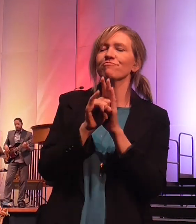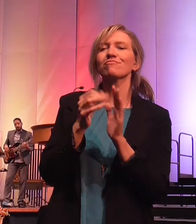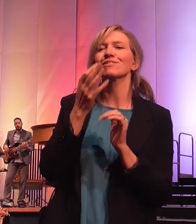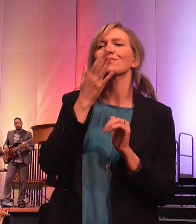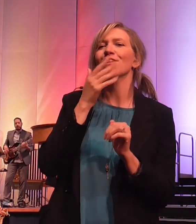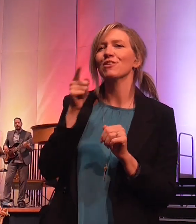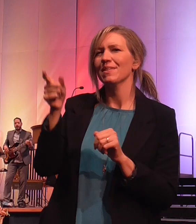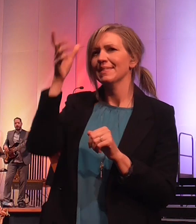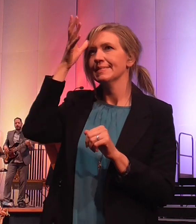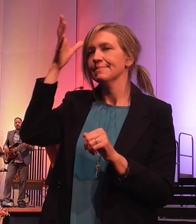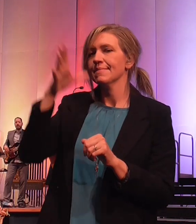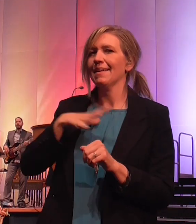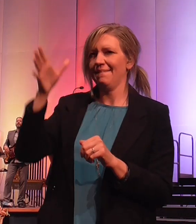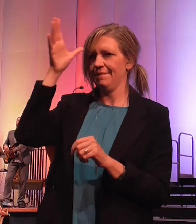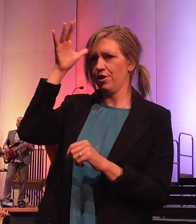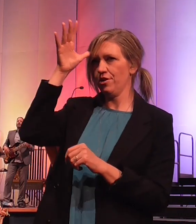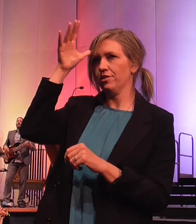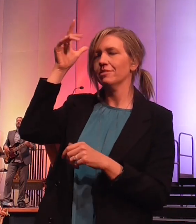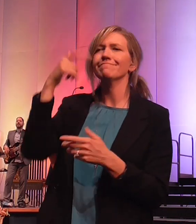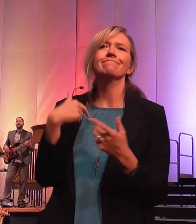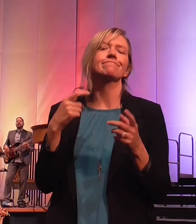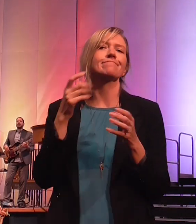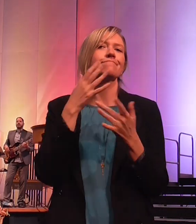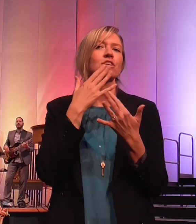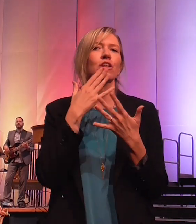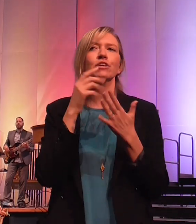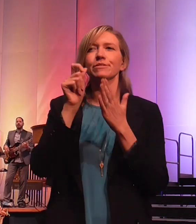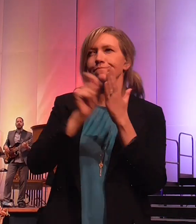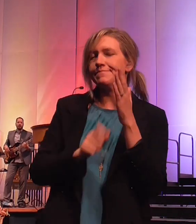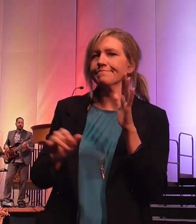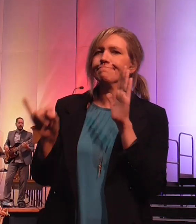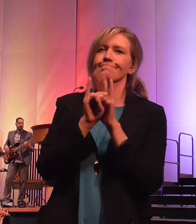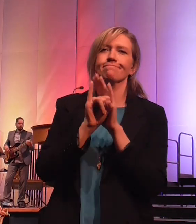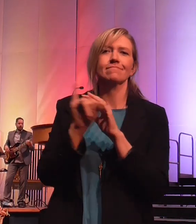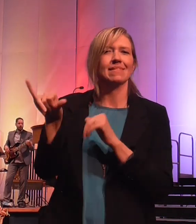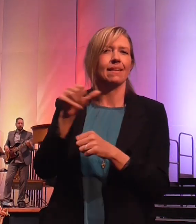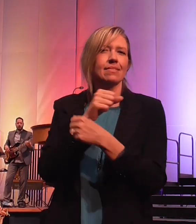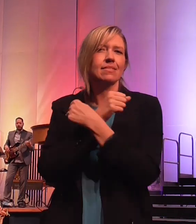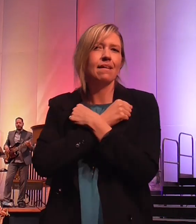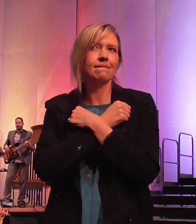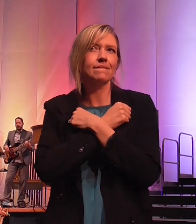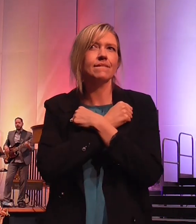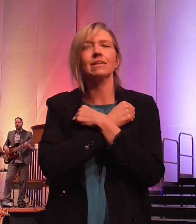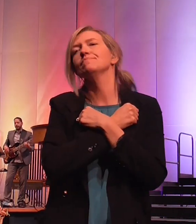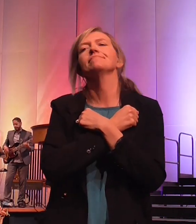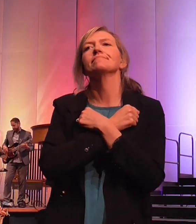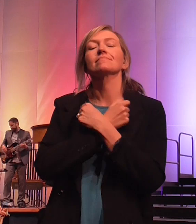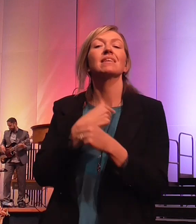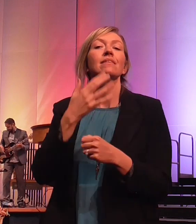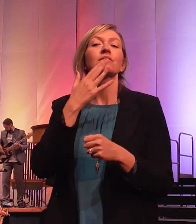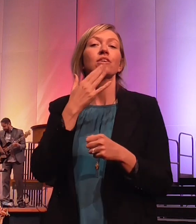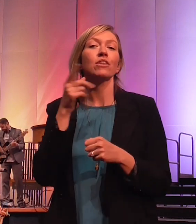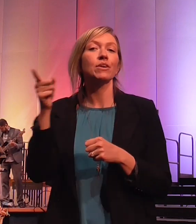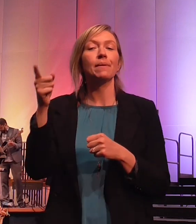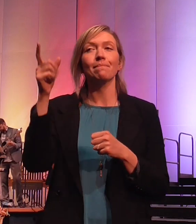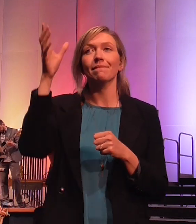father. Color him father. I have to color him love. Color him love. I have to color